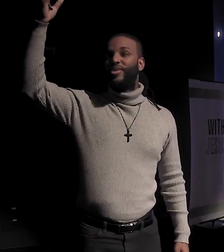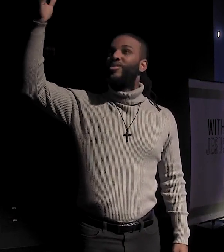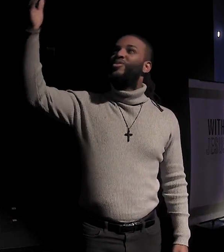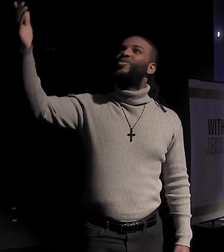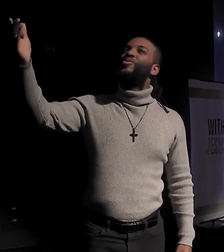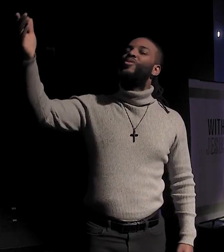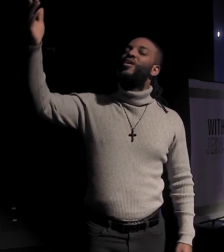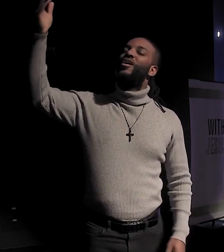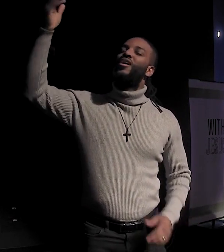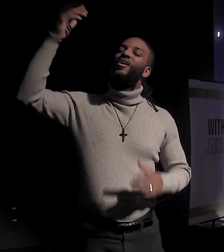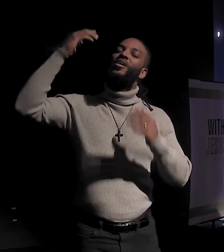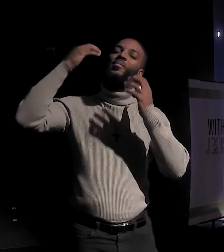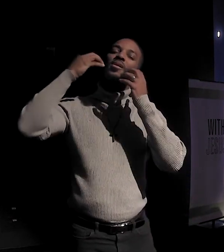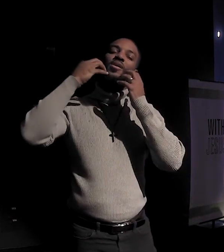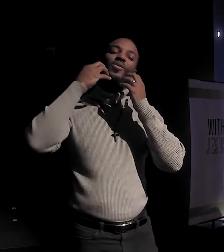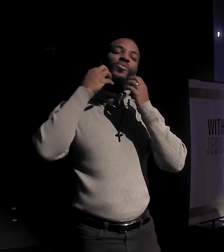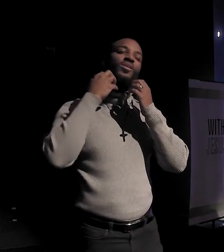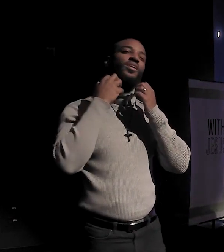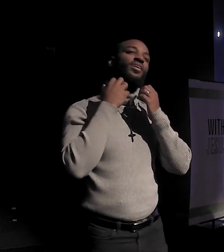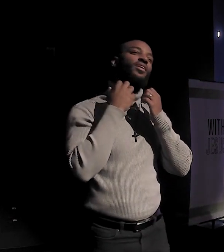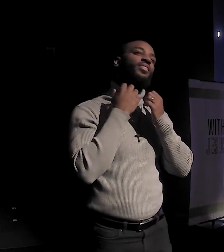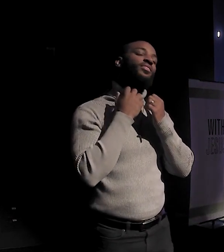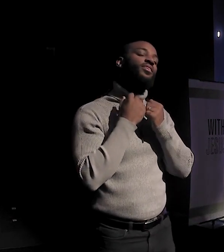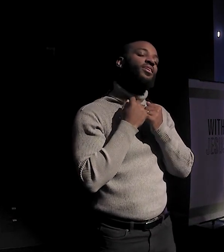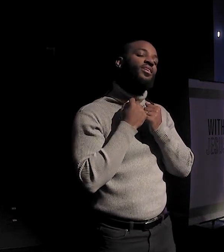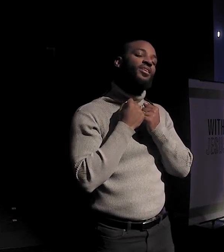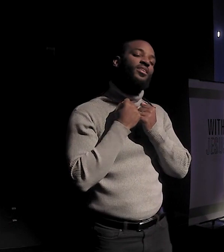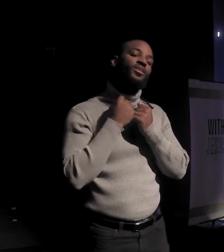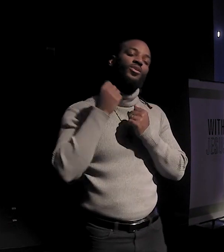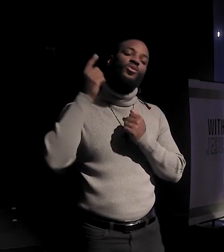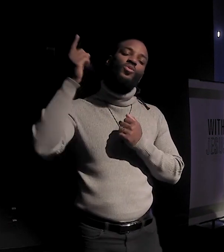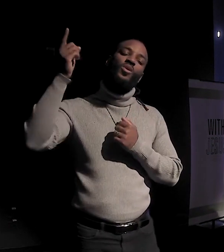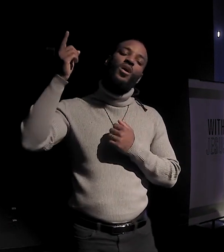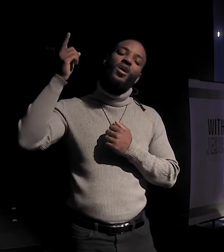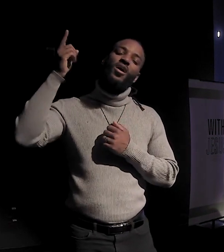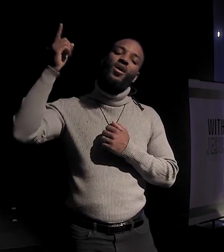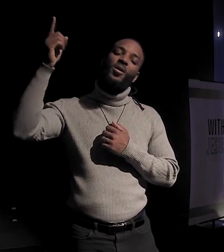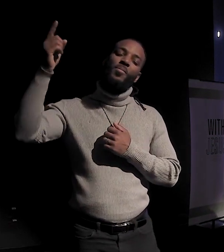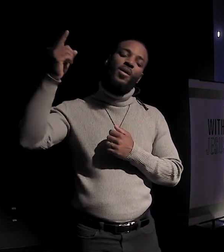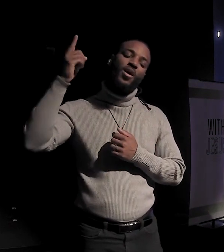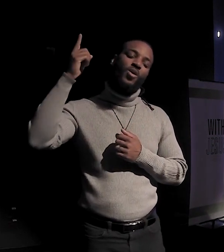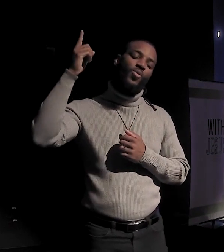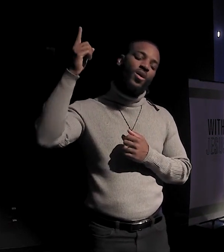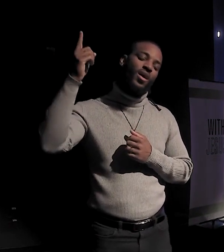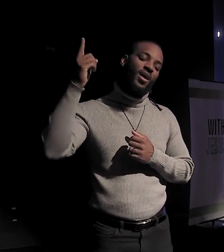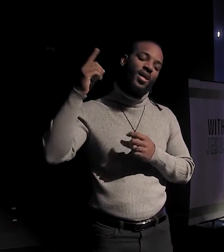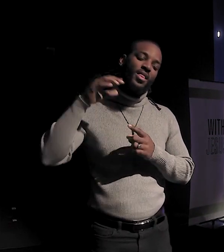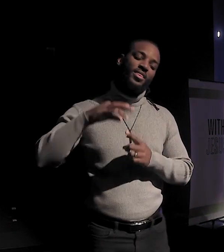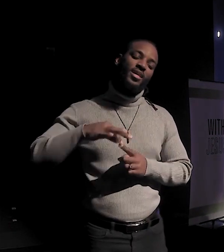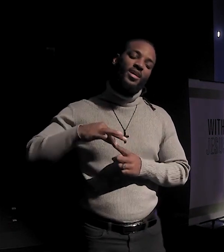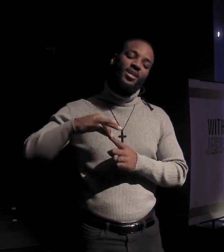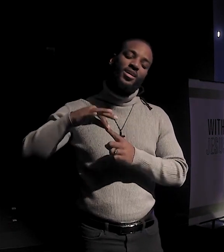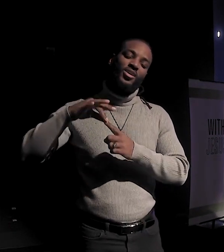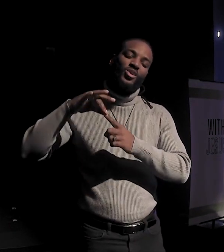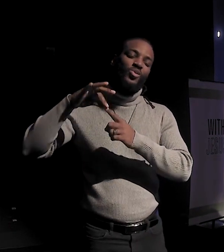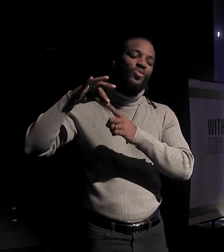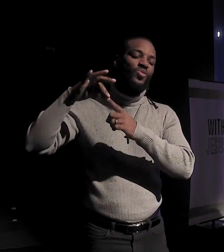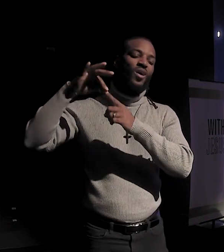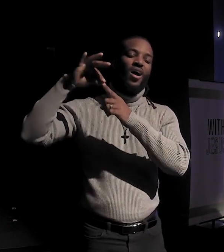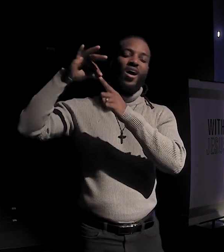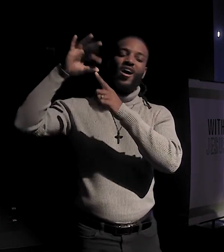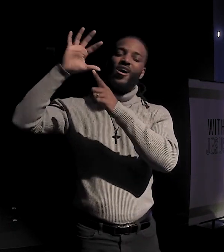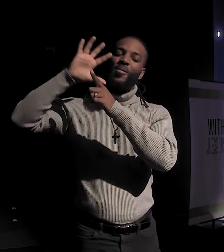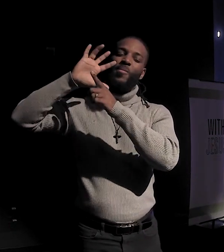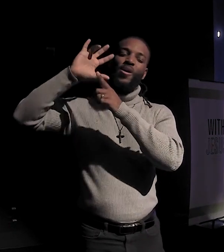thing. You are my one thing. You are my one thing.